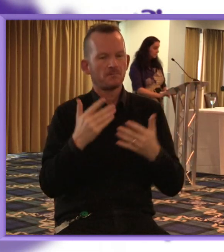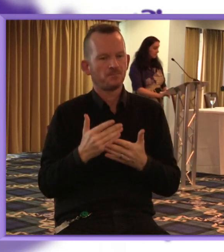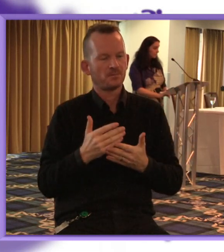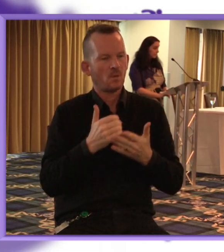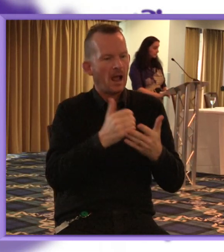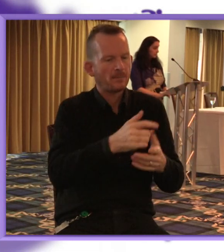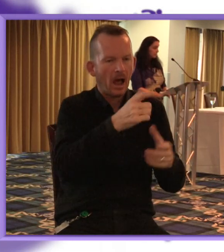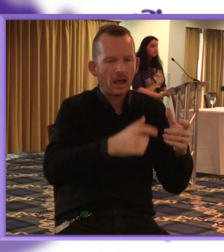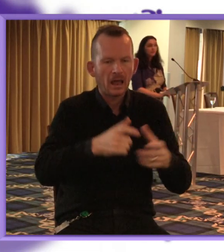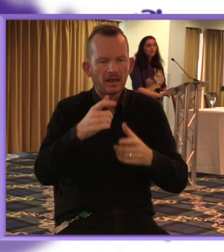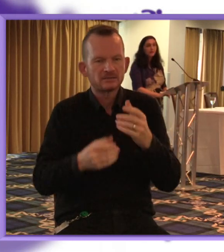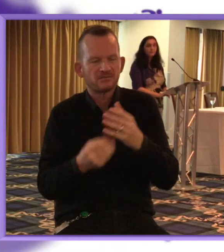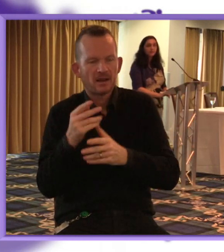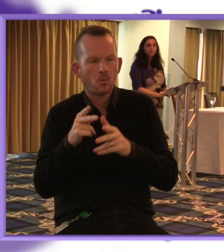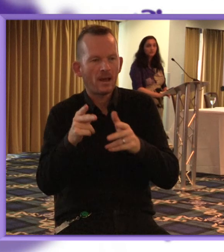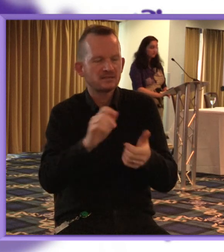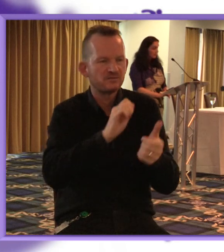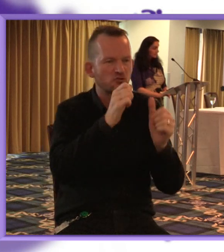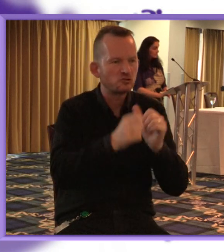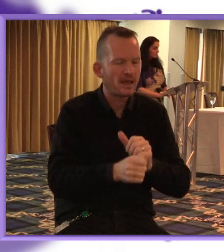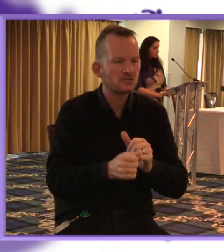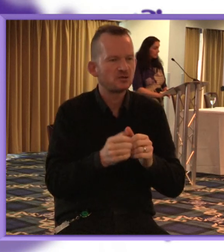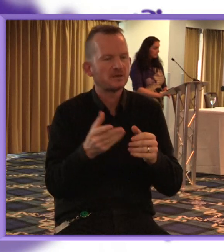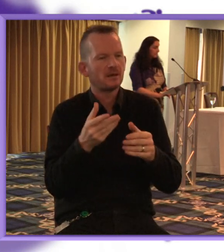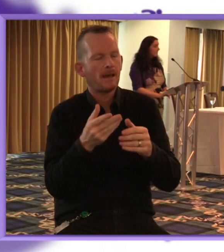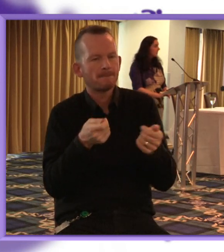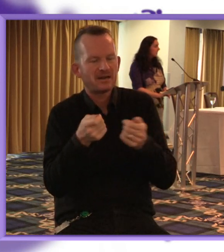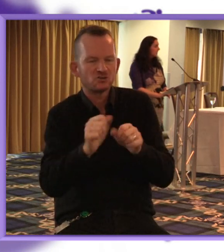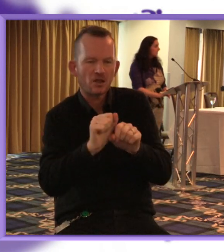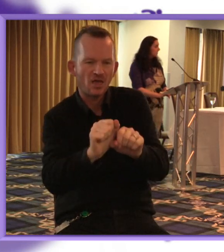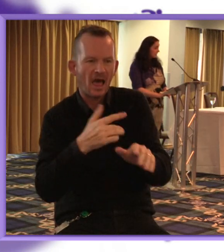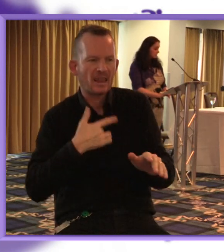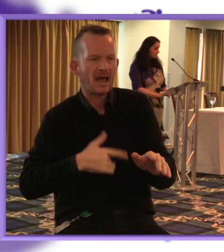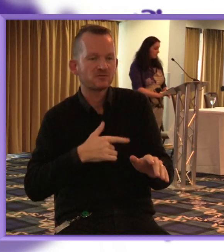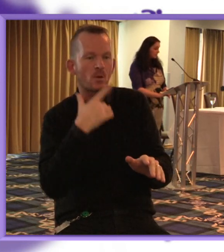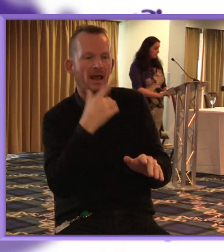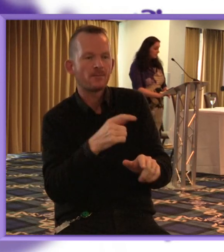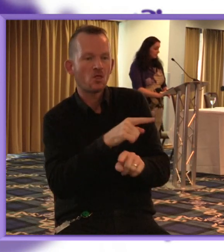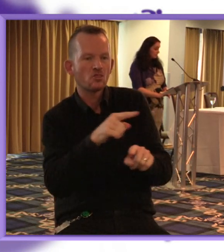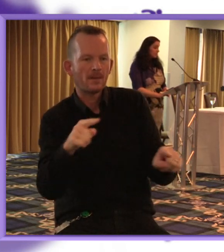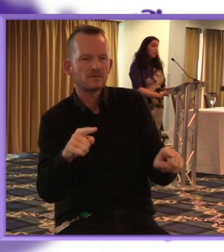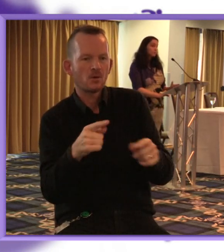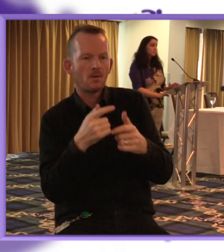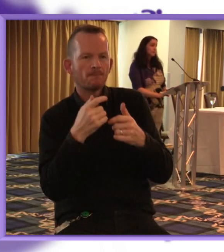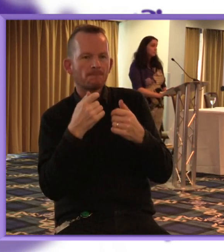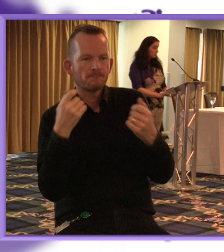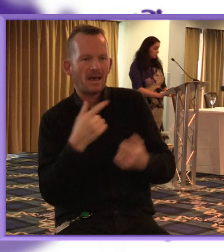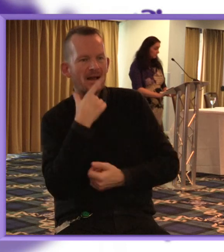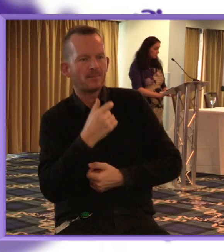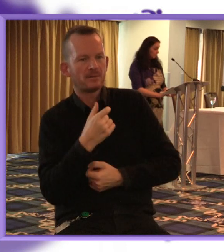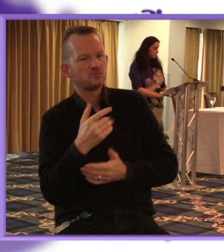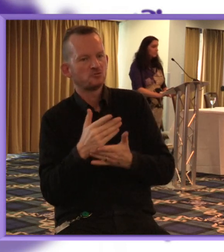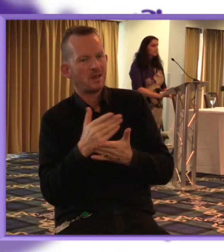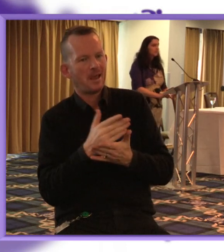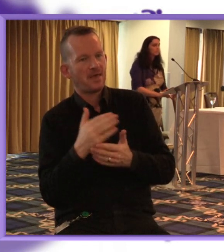help them develop ways of changing and managing their lives to enable and empower them to develop their own desired